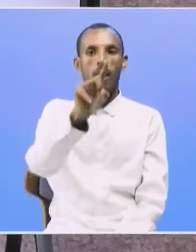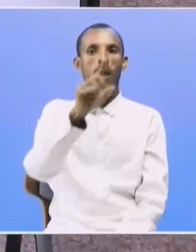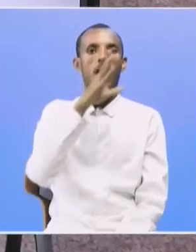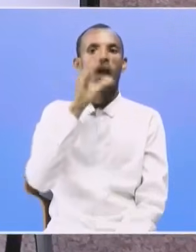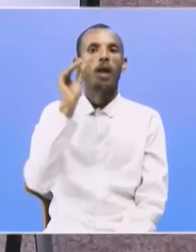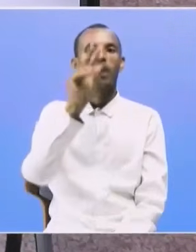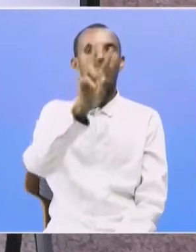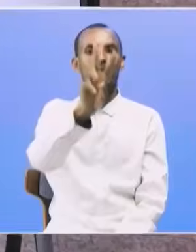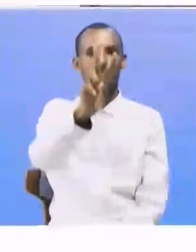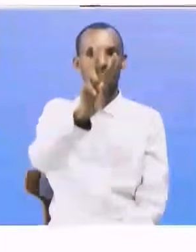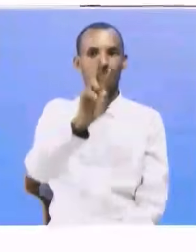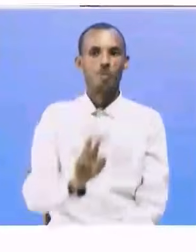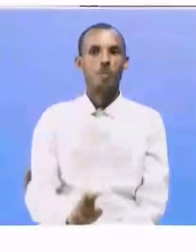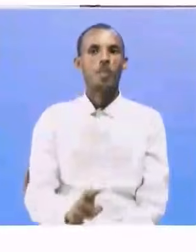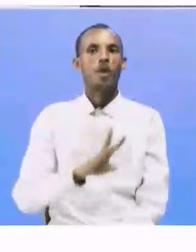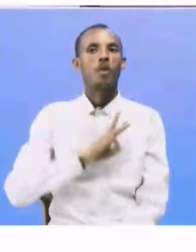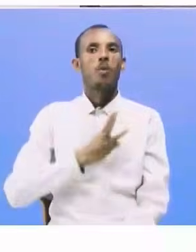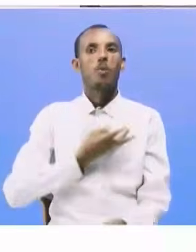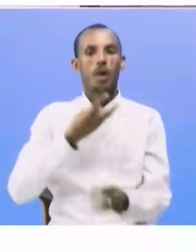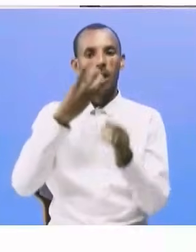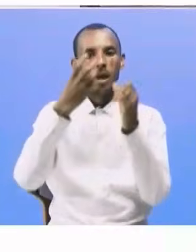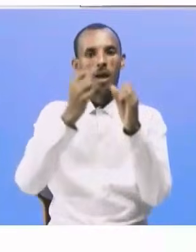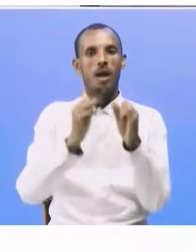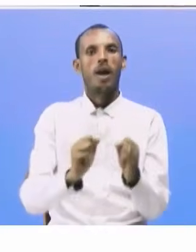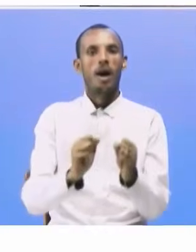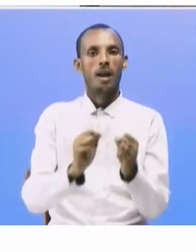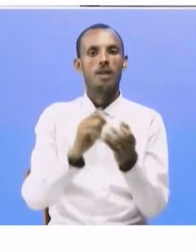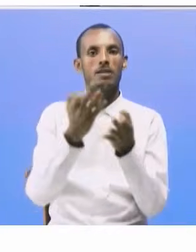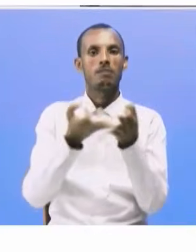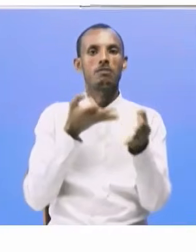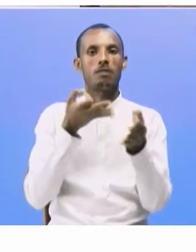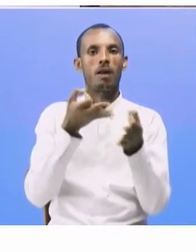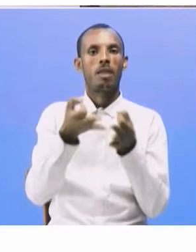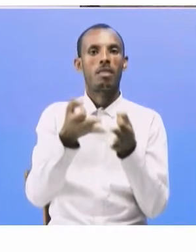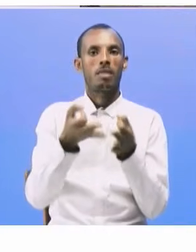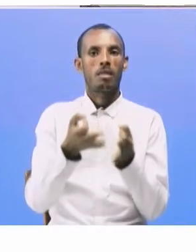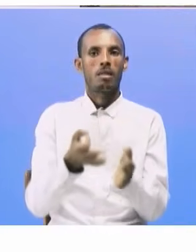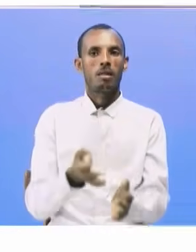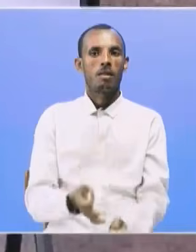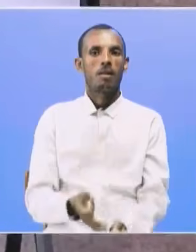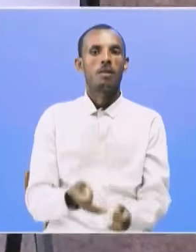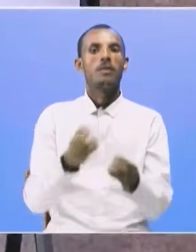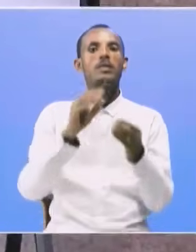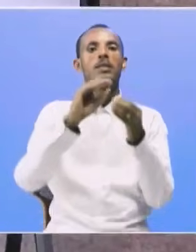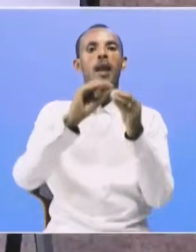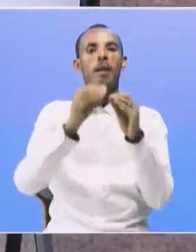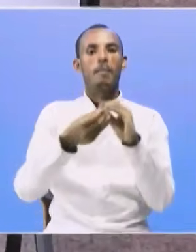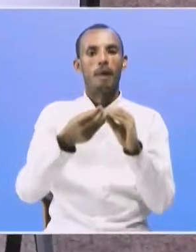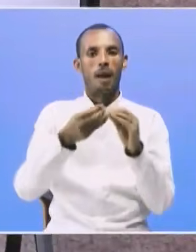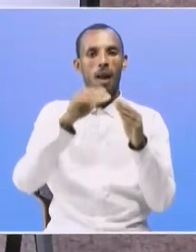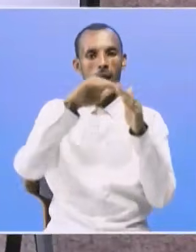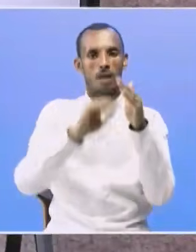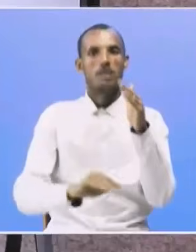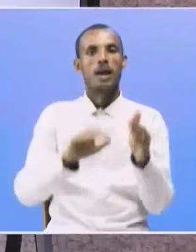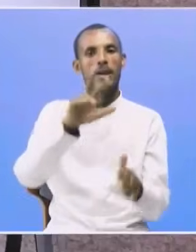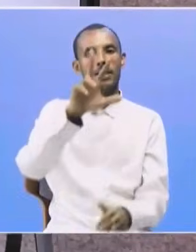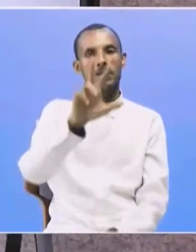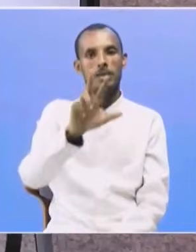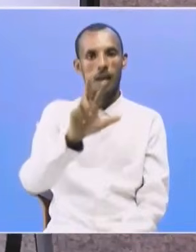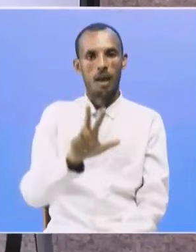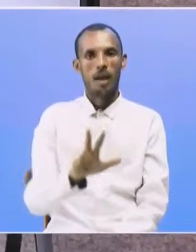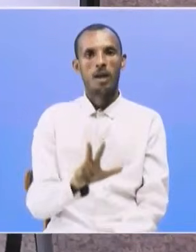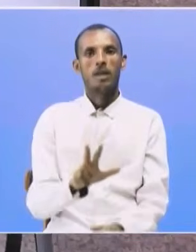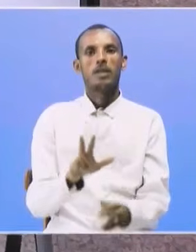2. So we can state the numbers less than 3. So the set of